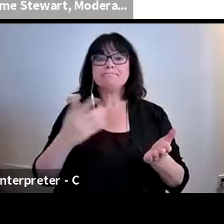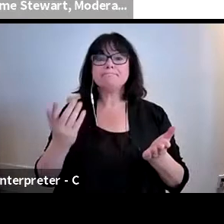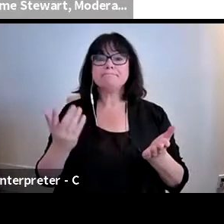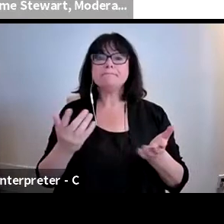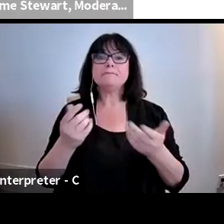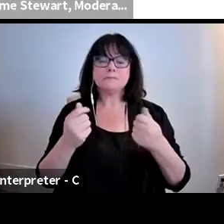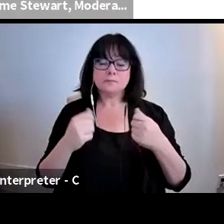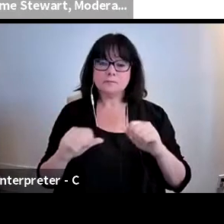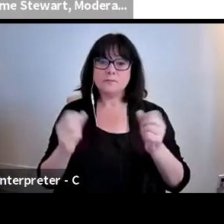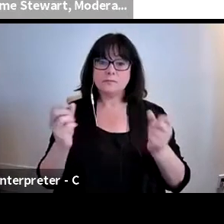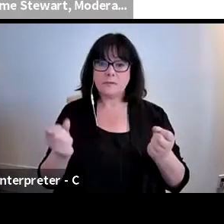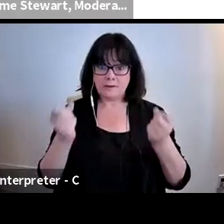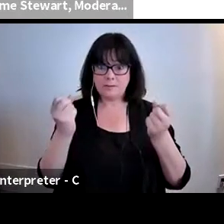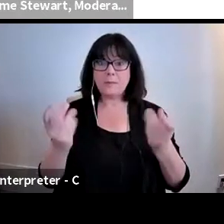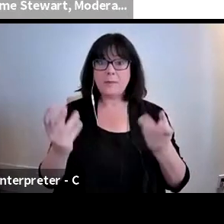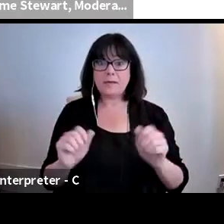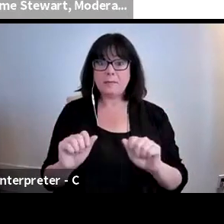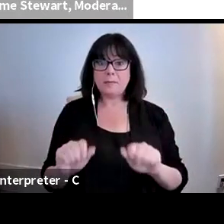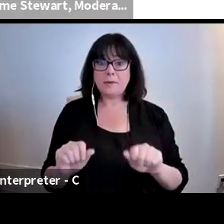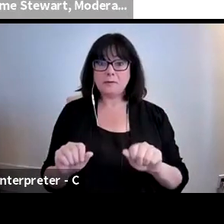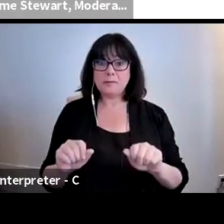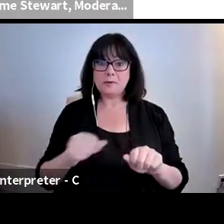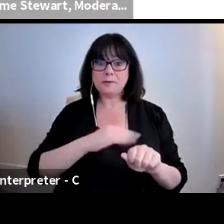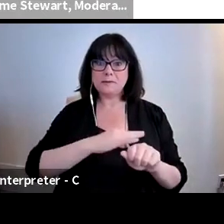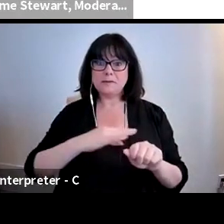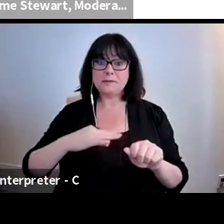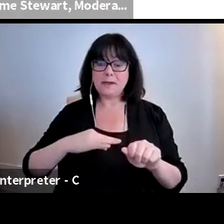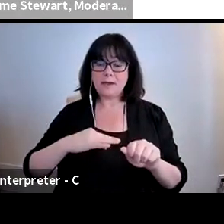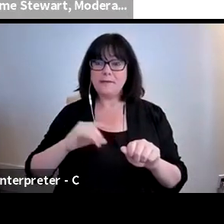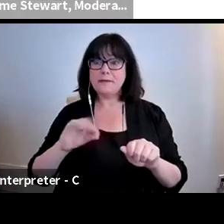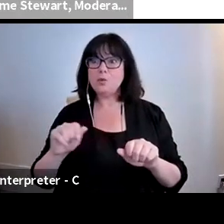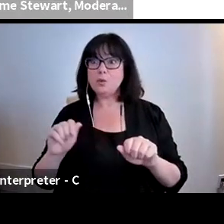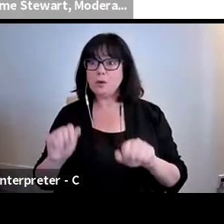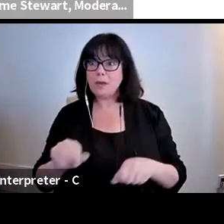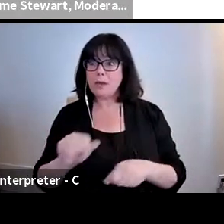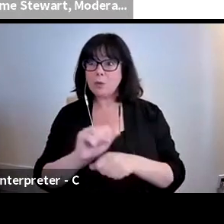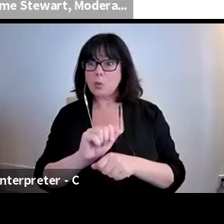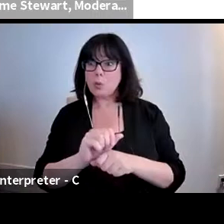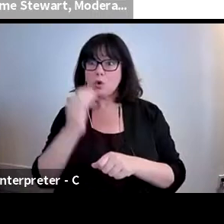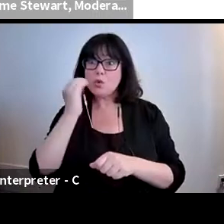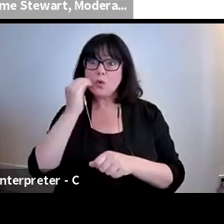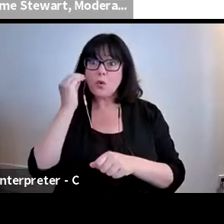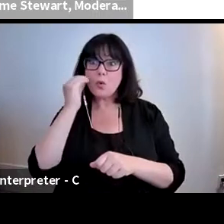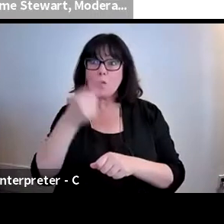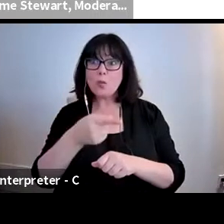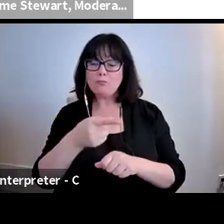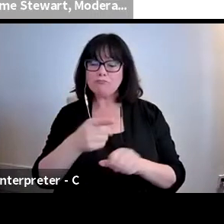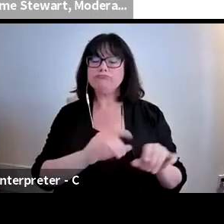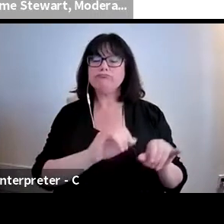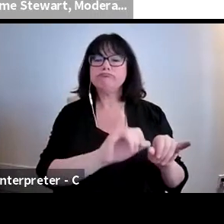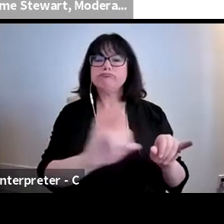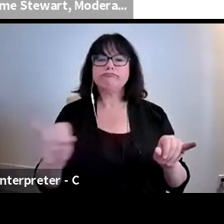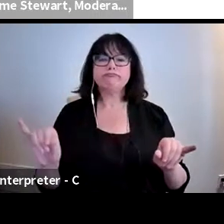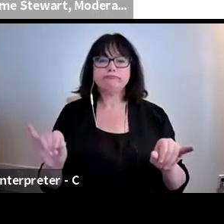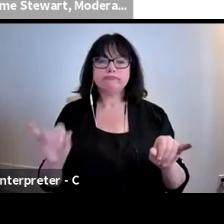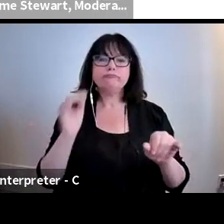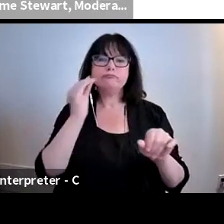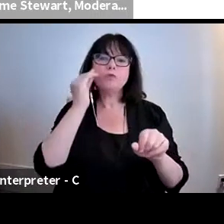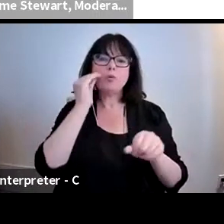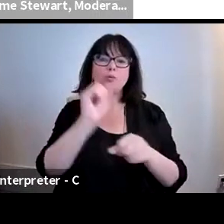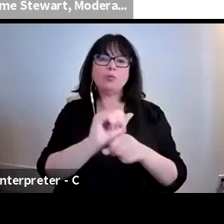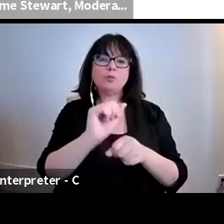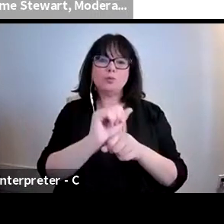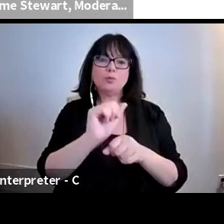our staff who can work from home do work from home. So that's the basic starting point.